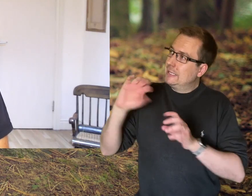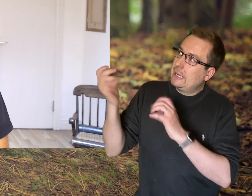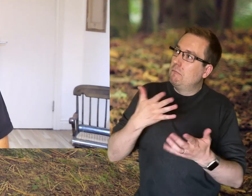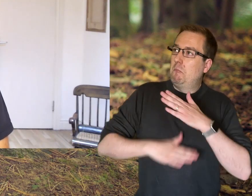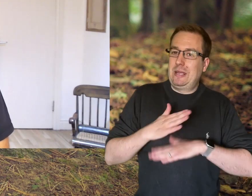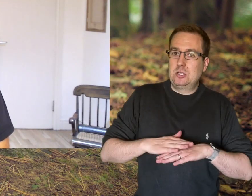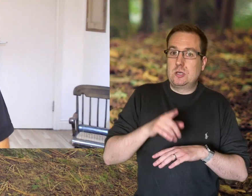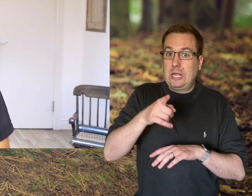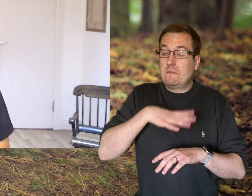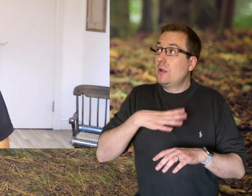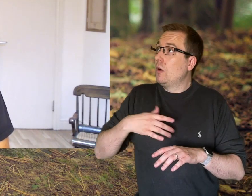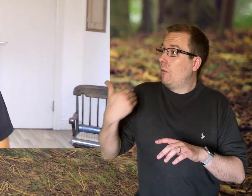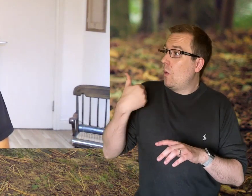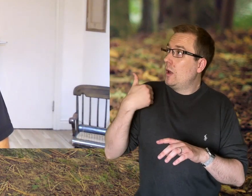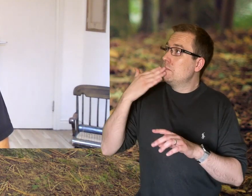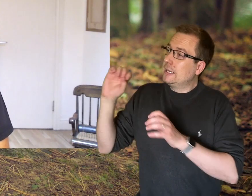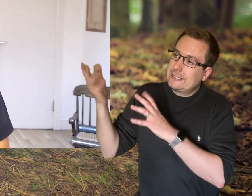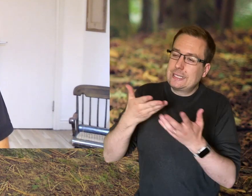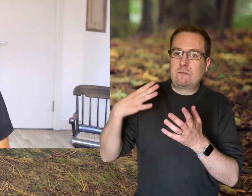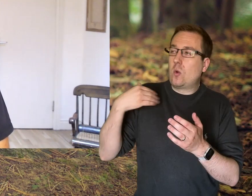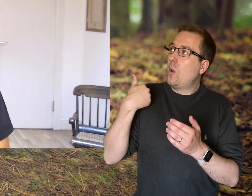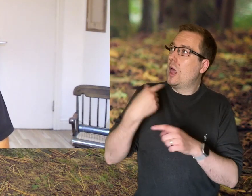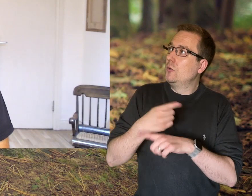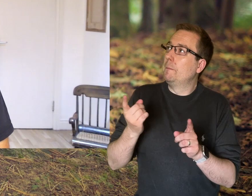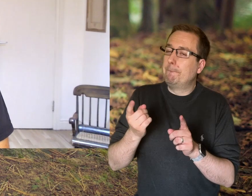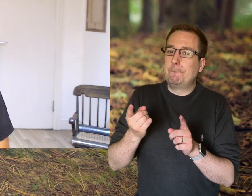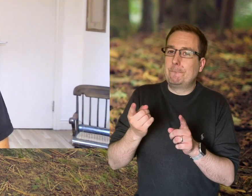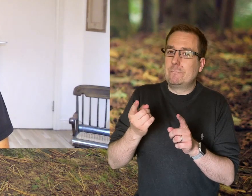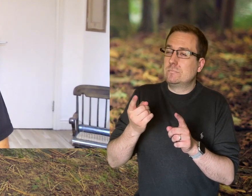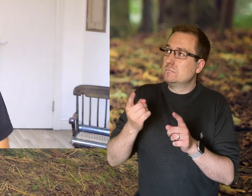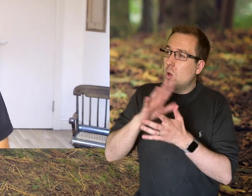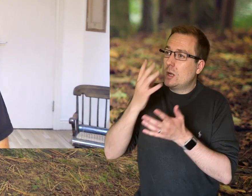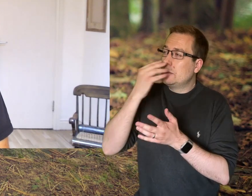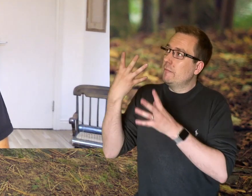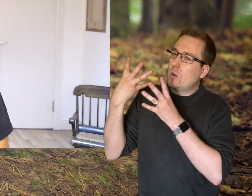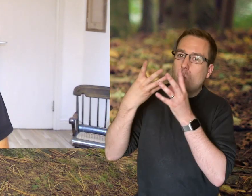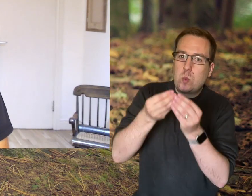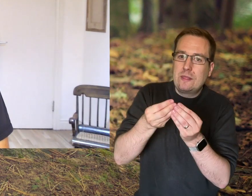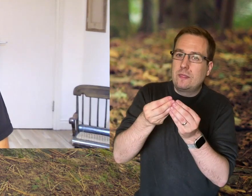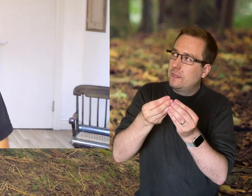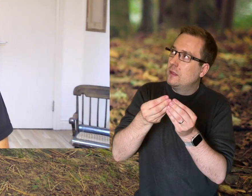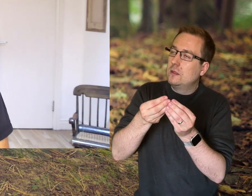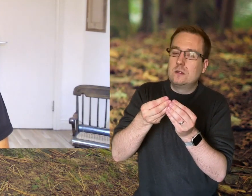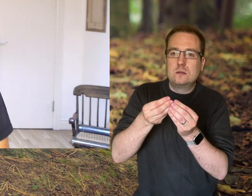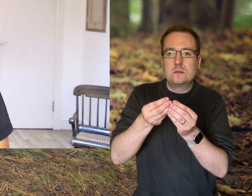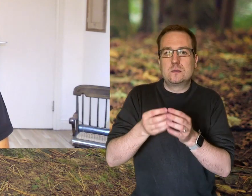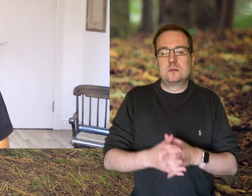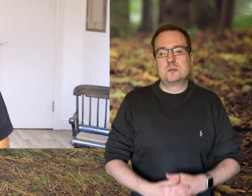them calling where that's necessary? Just come, Holy Spirit. Would you meet with them?